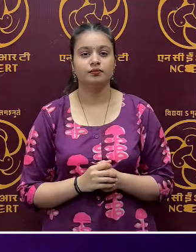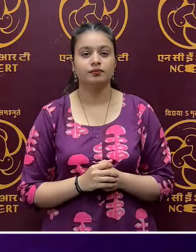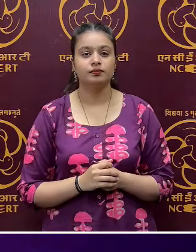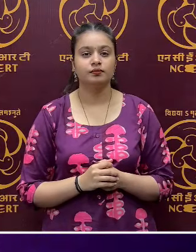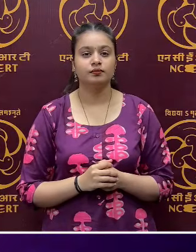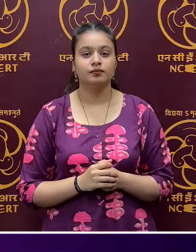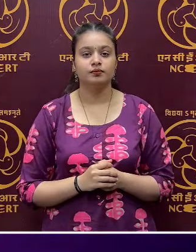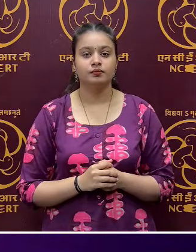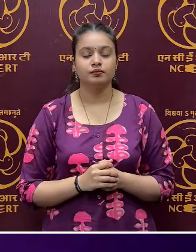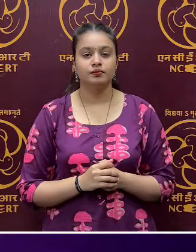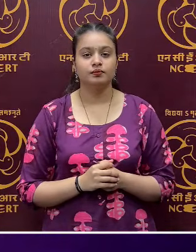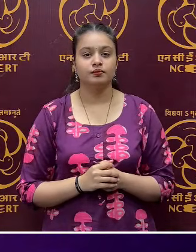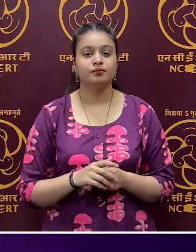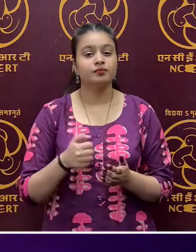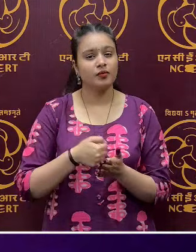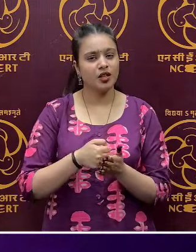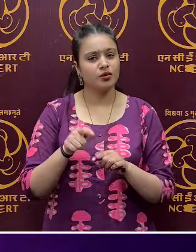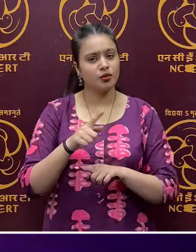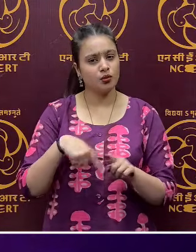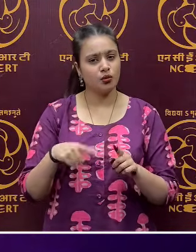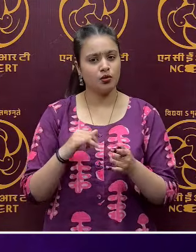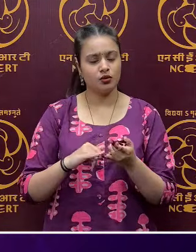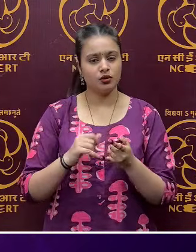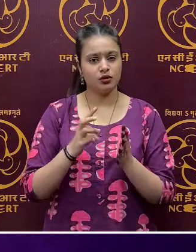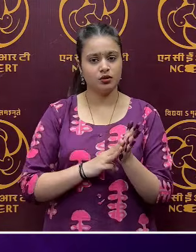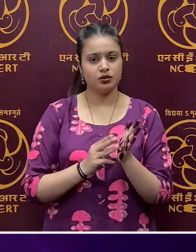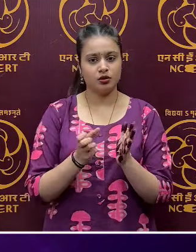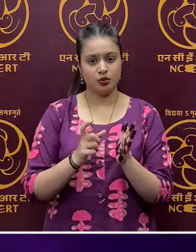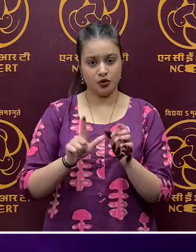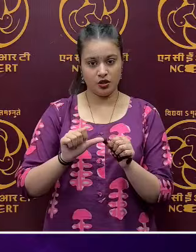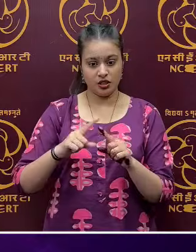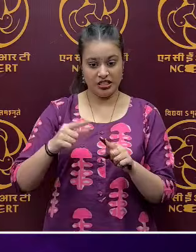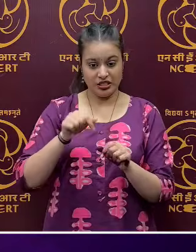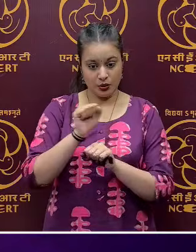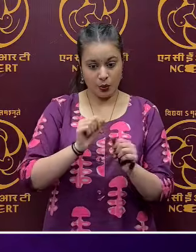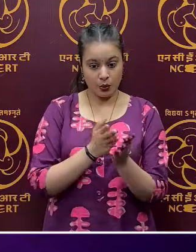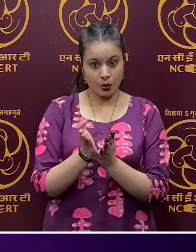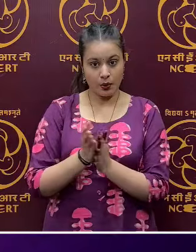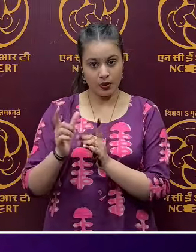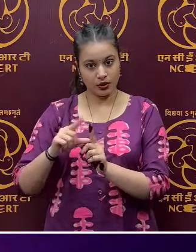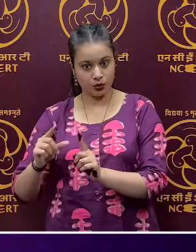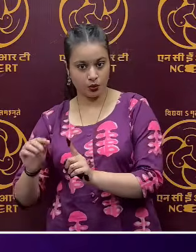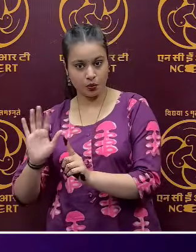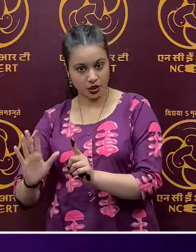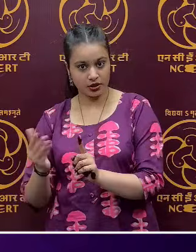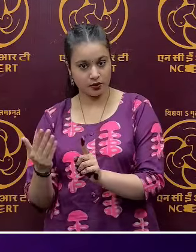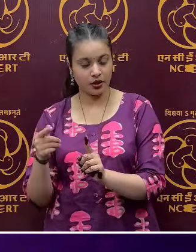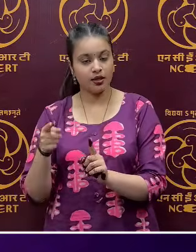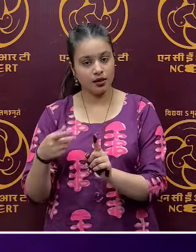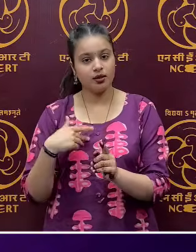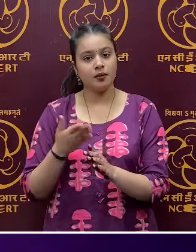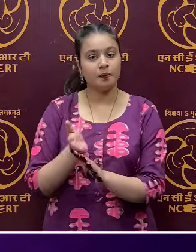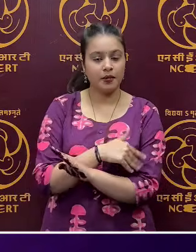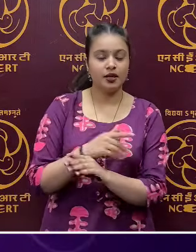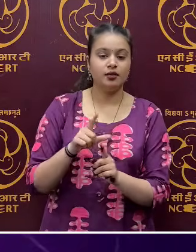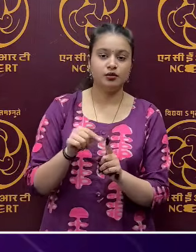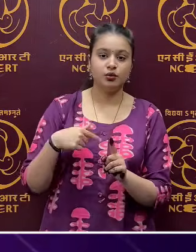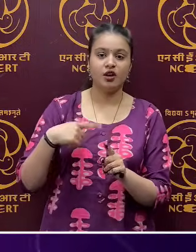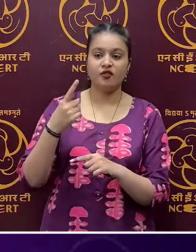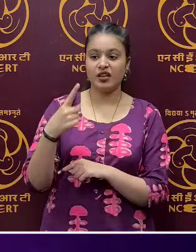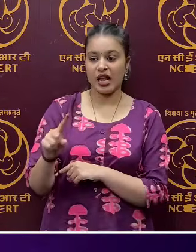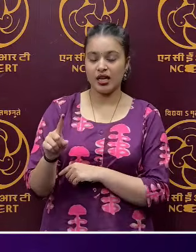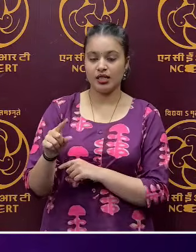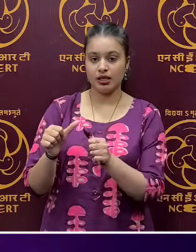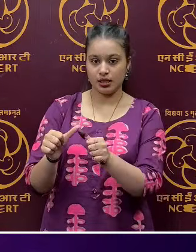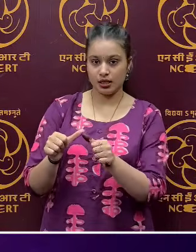Okay. So basically you can perform simulations in the manner, and you must practice them. We have done this for you before, and here comes the right answer. So